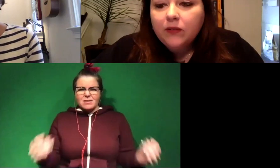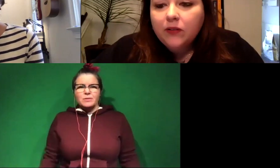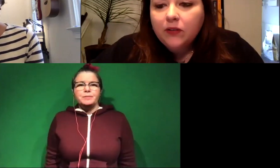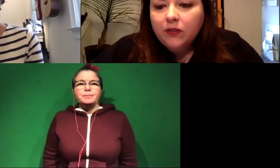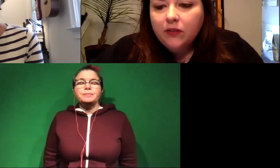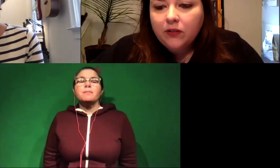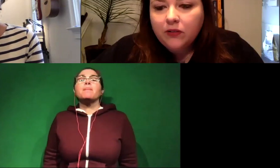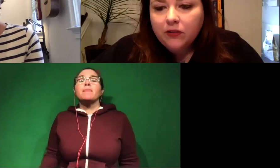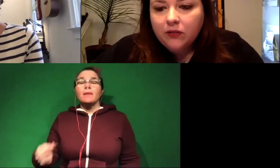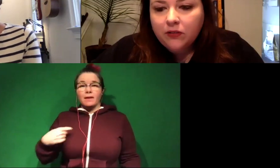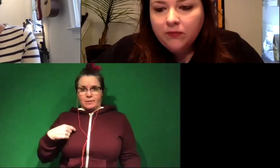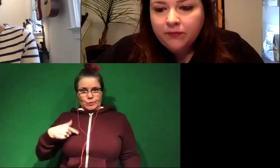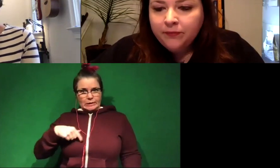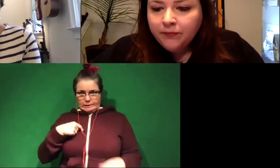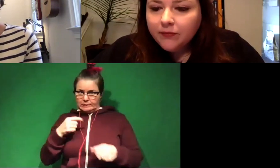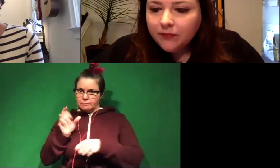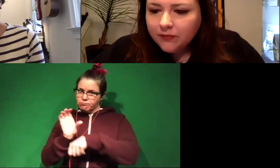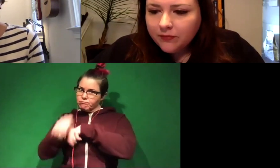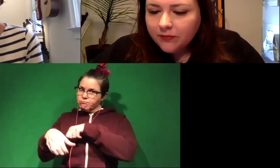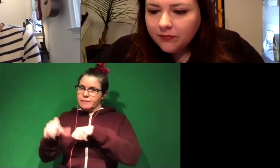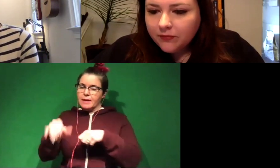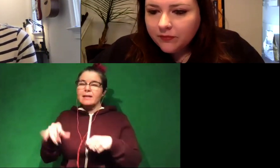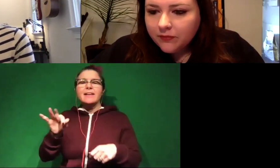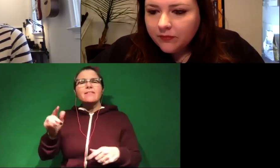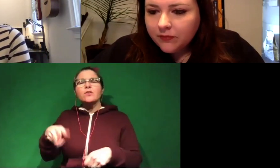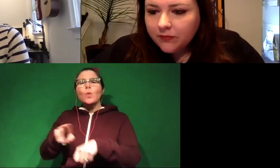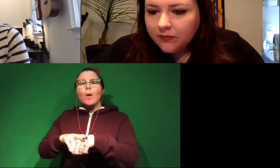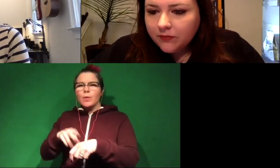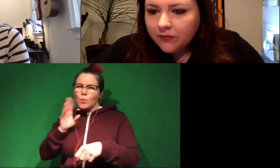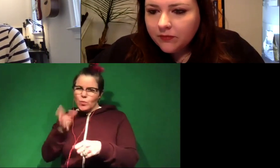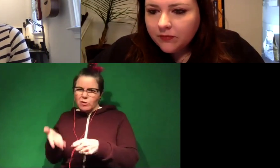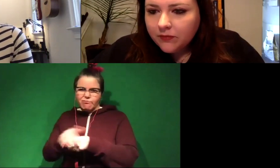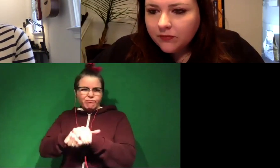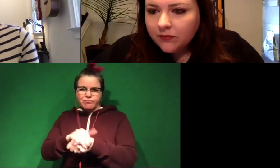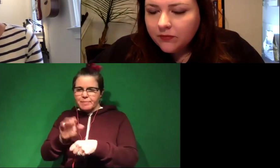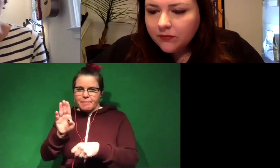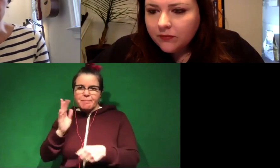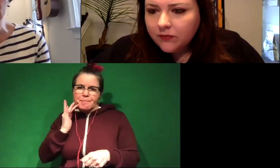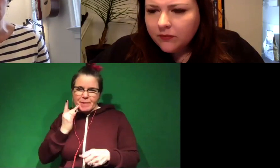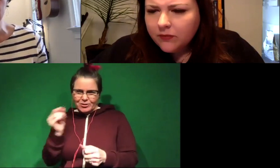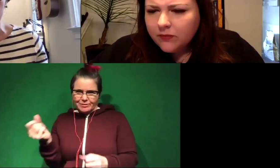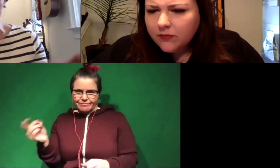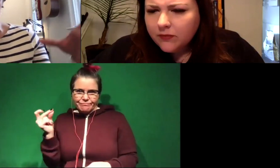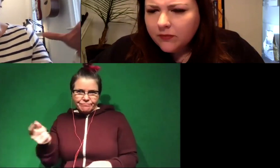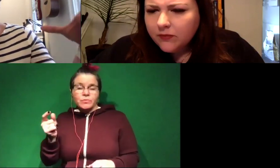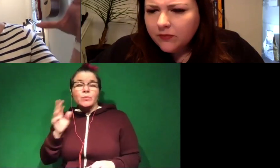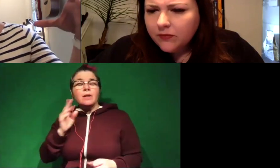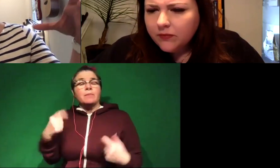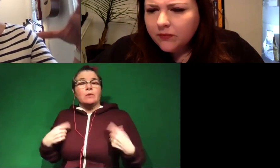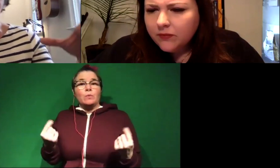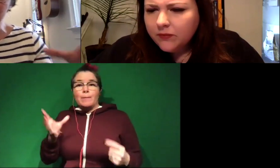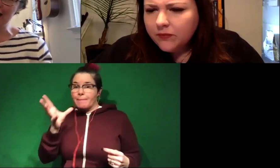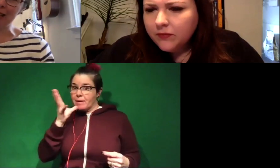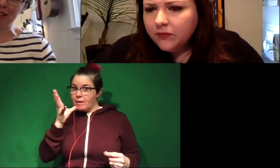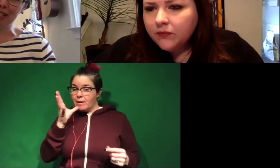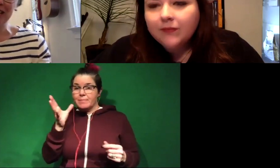We make it that way in the lab. If they were living in nature, they would be covered with bacteria right away. But what we do is we take a mommy fish